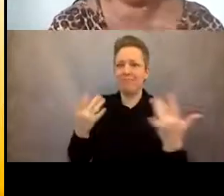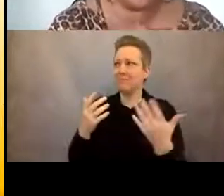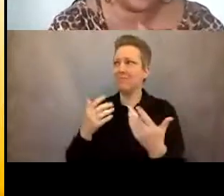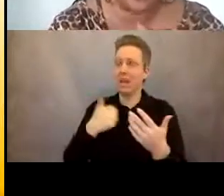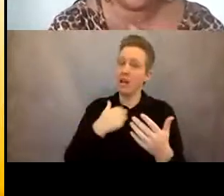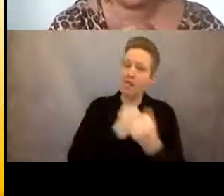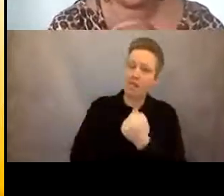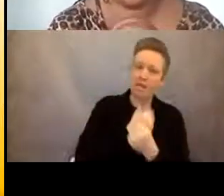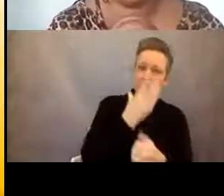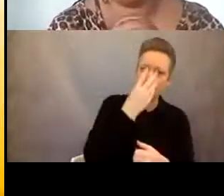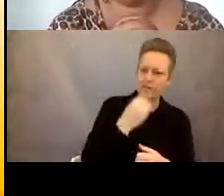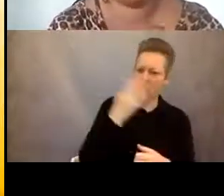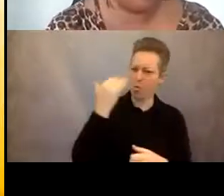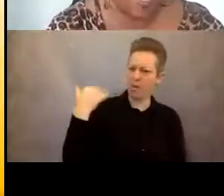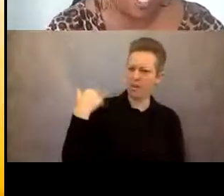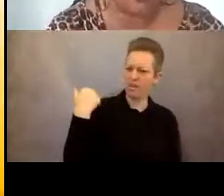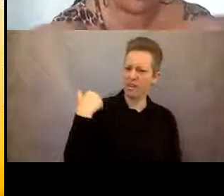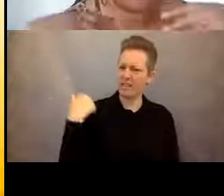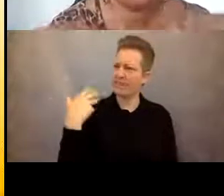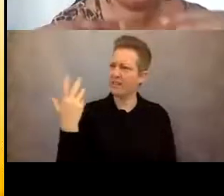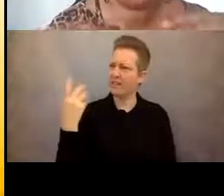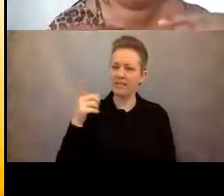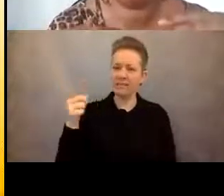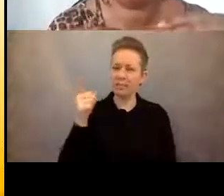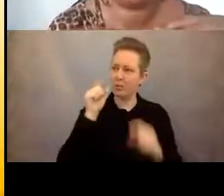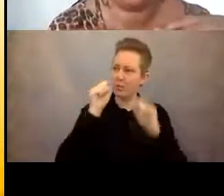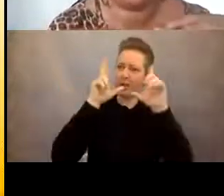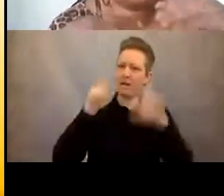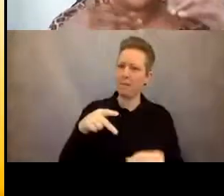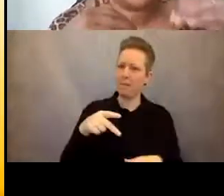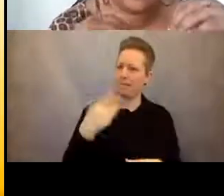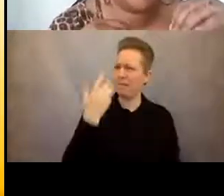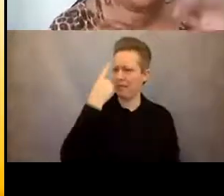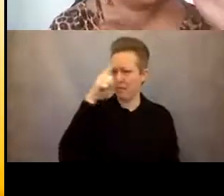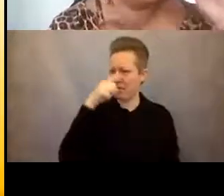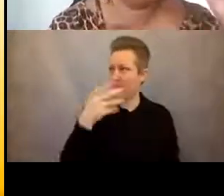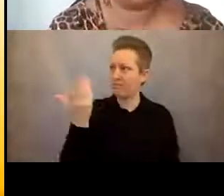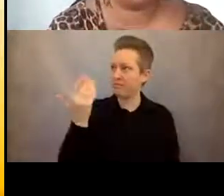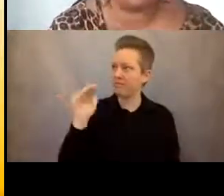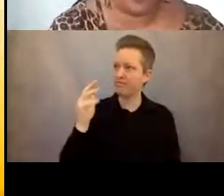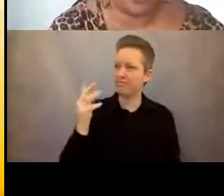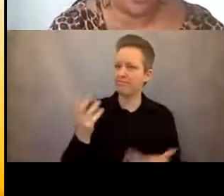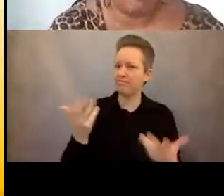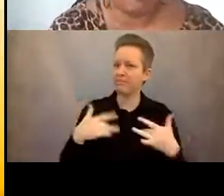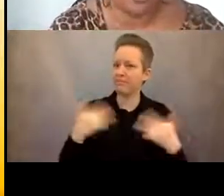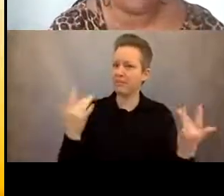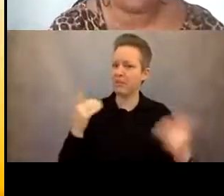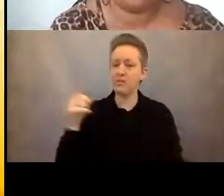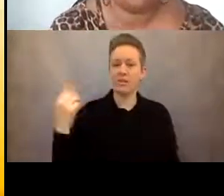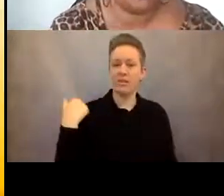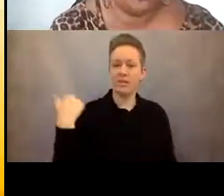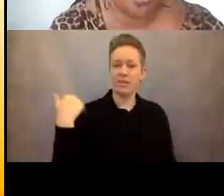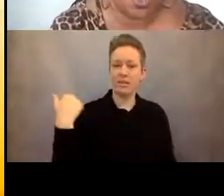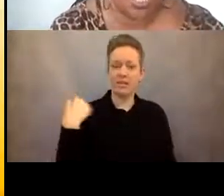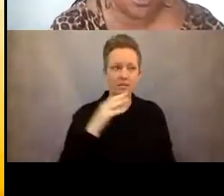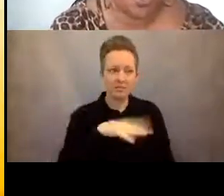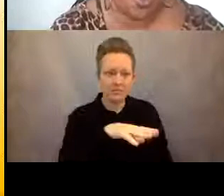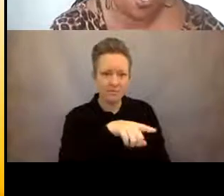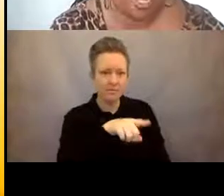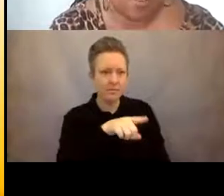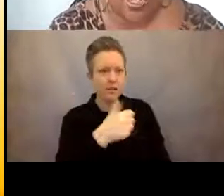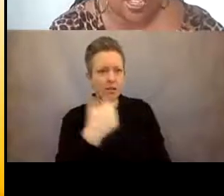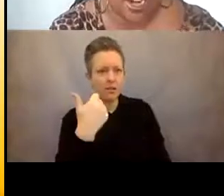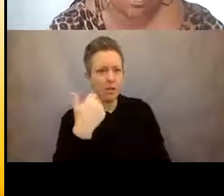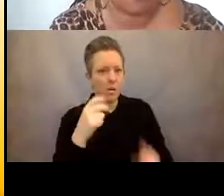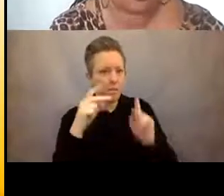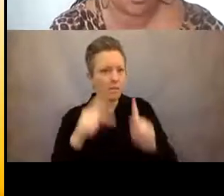seriously, and she knows that. And she woke me up. So I knew something was wrong. She was, Ayana, someone's trying to come in through the adjoining